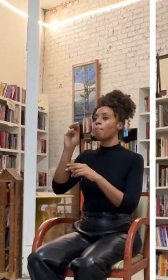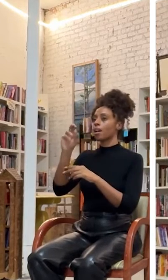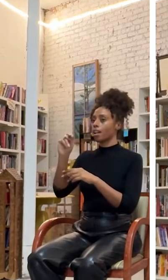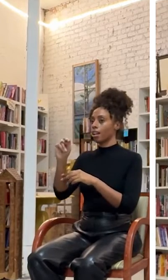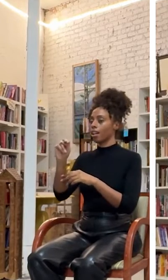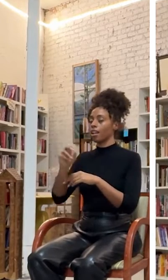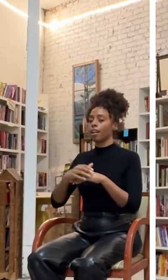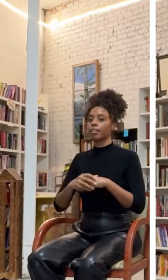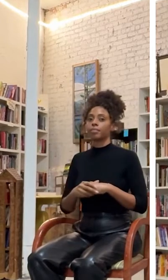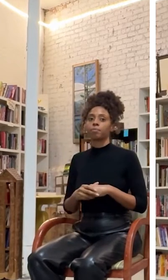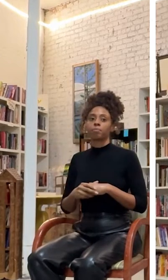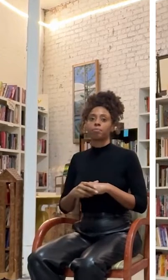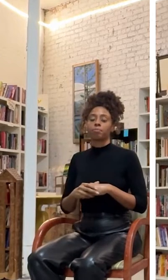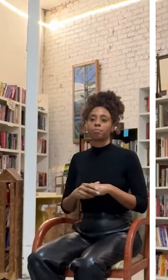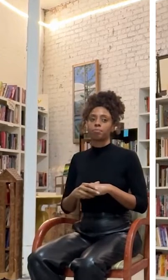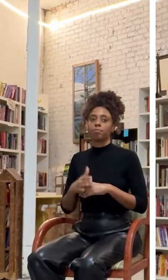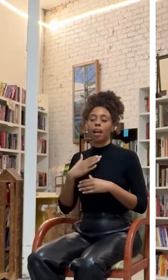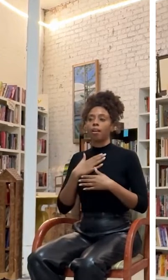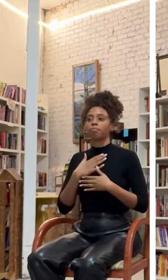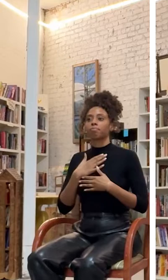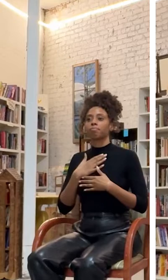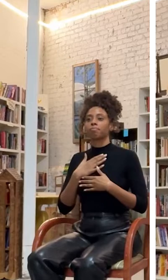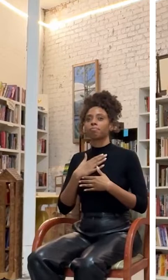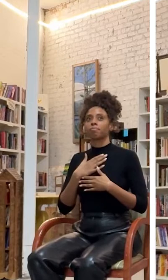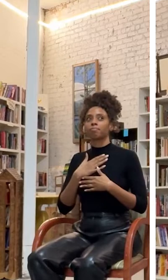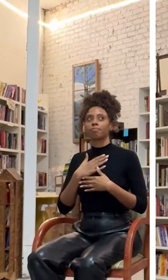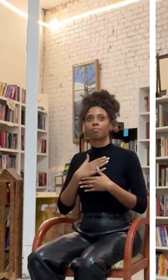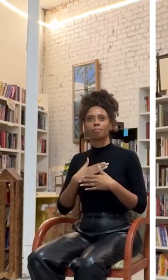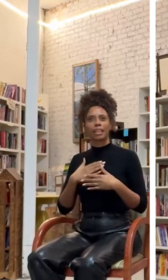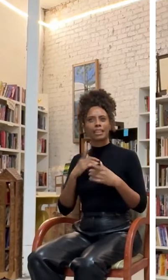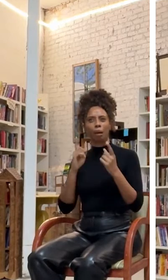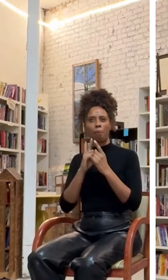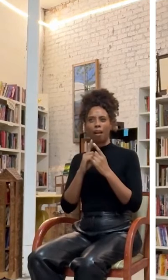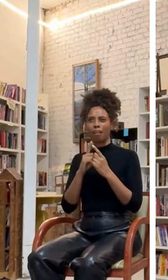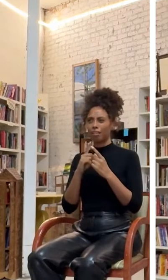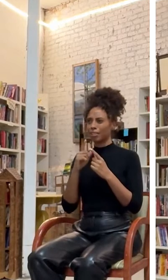and I had the pleasure of meeting Kleaver, I guess